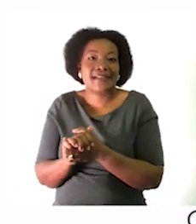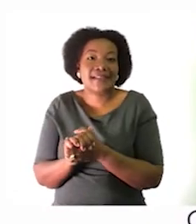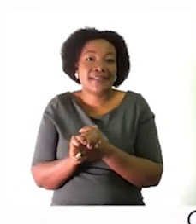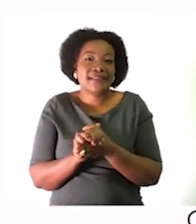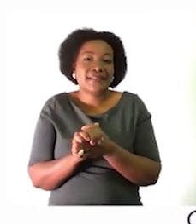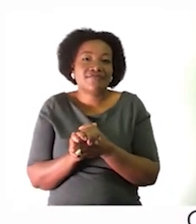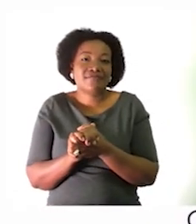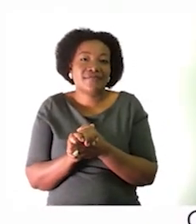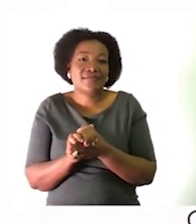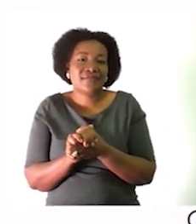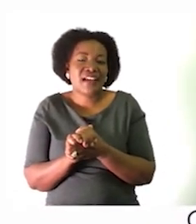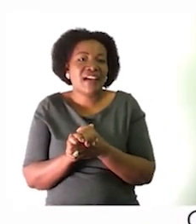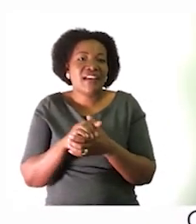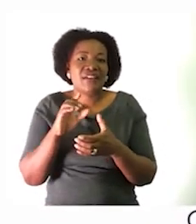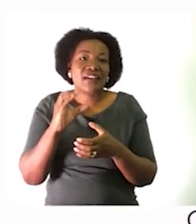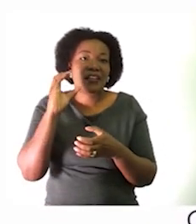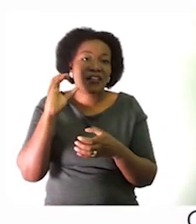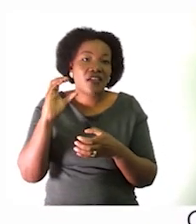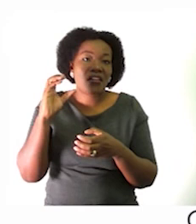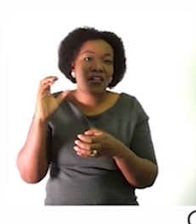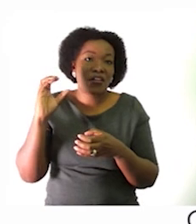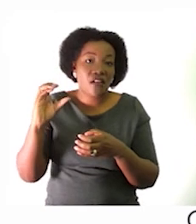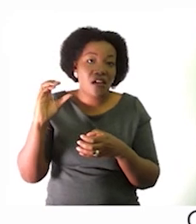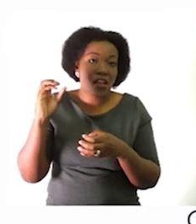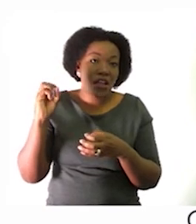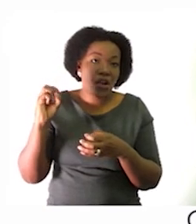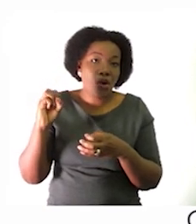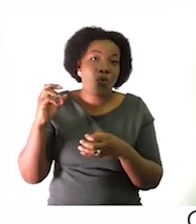and look at converting the activity down there.